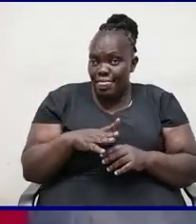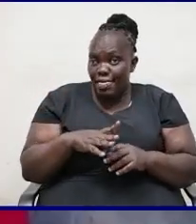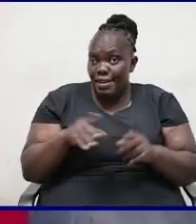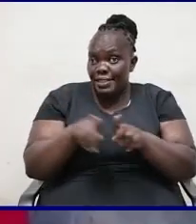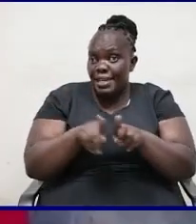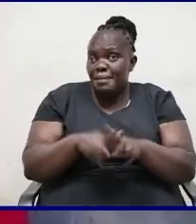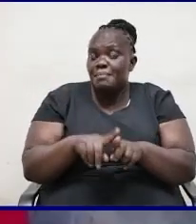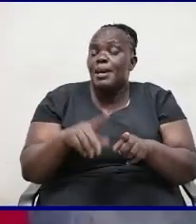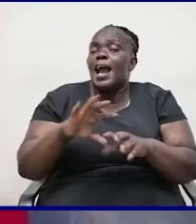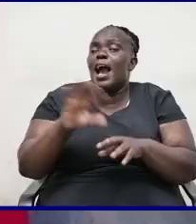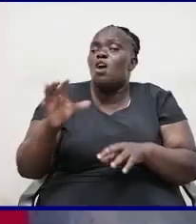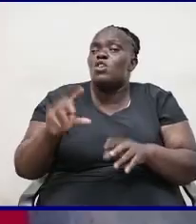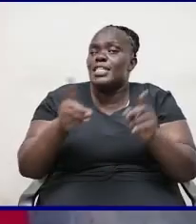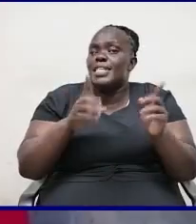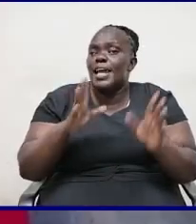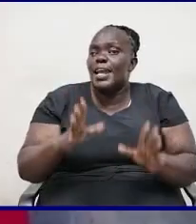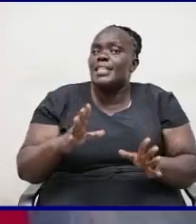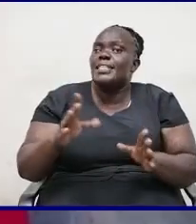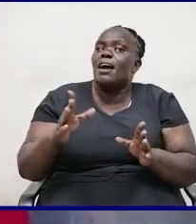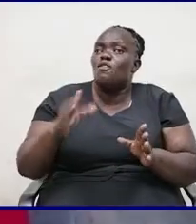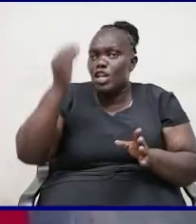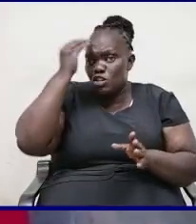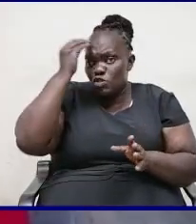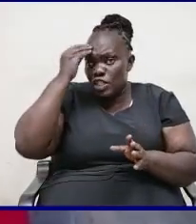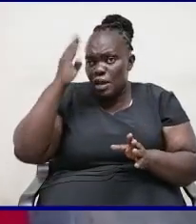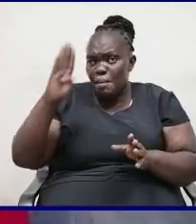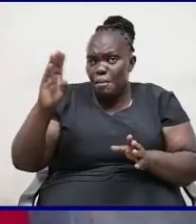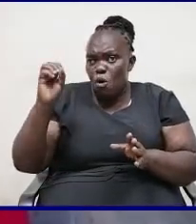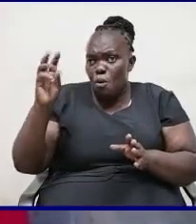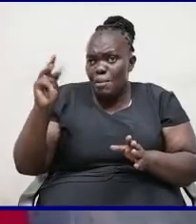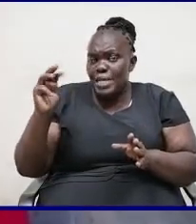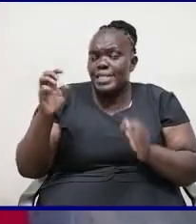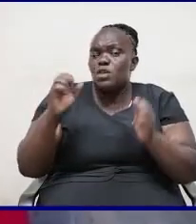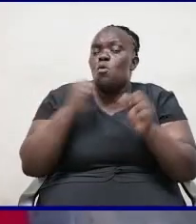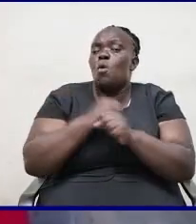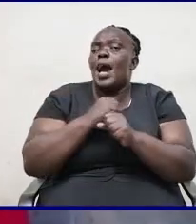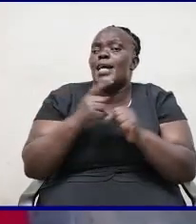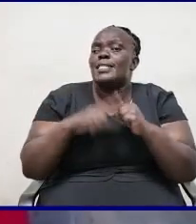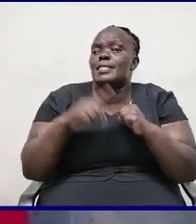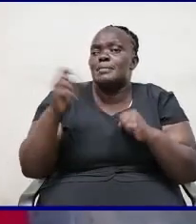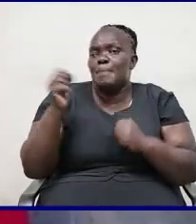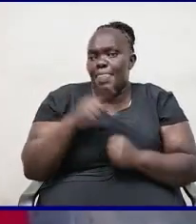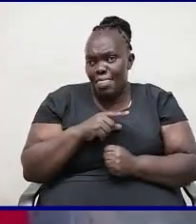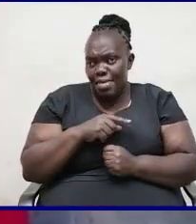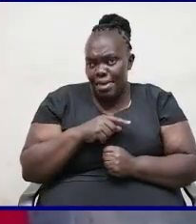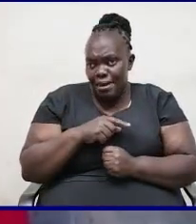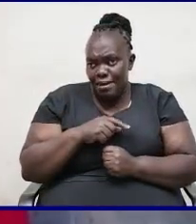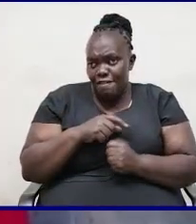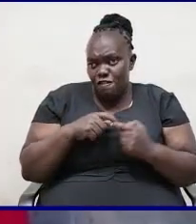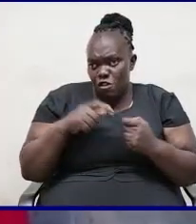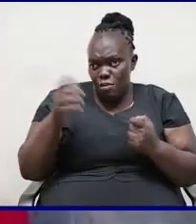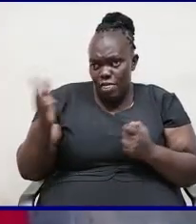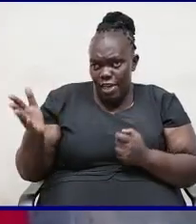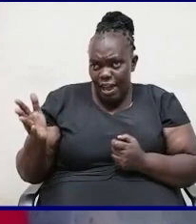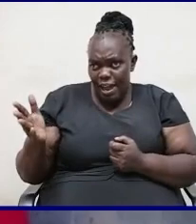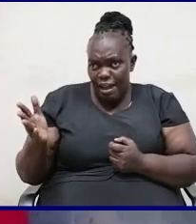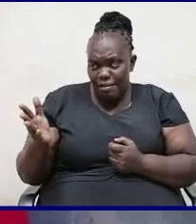came, I was appointed county director of education in Bomet. I worked there for 6 months as a county director. And then from